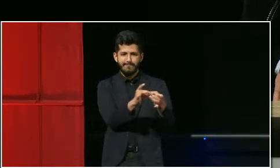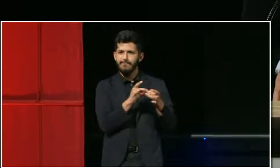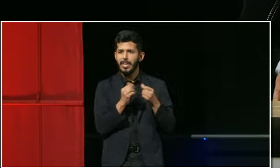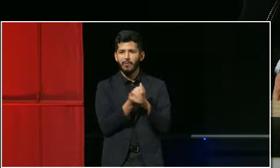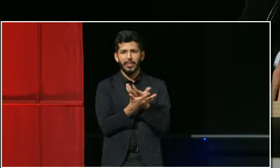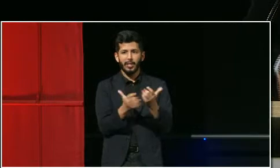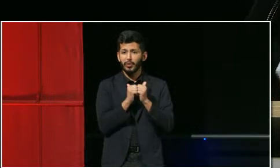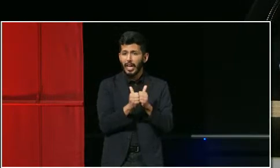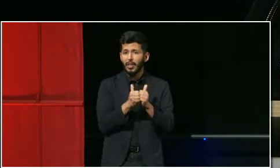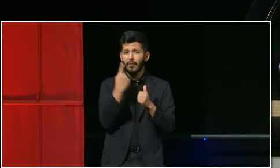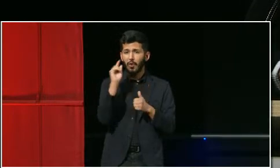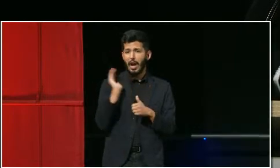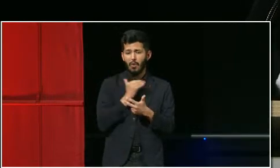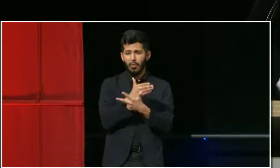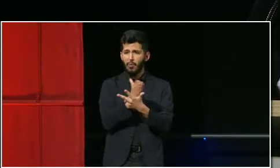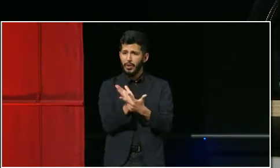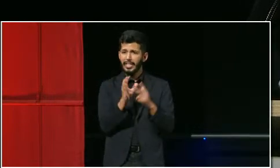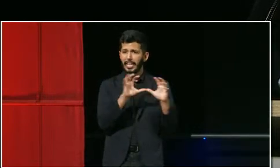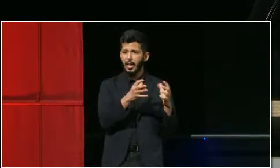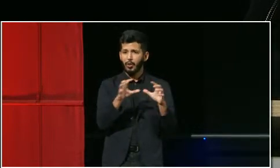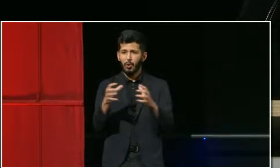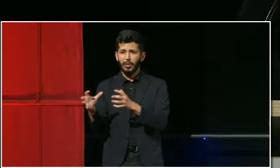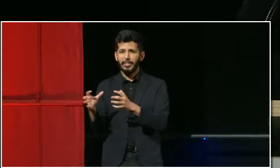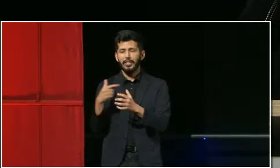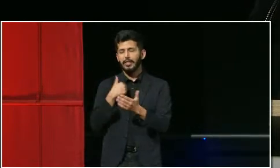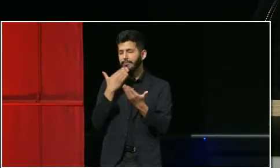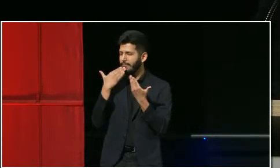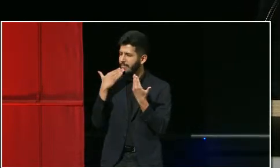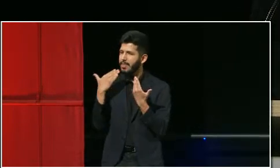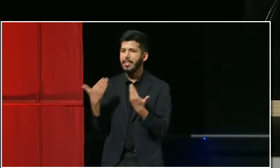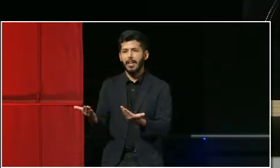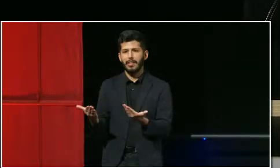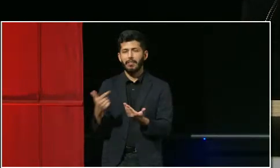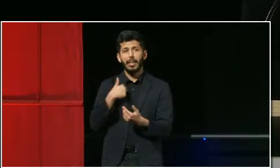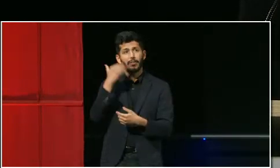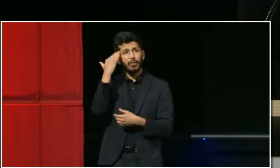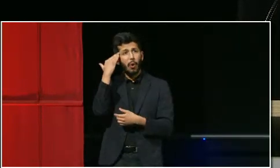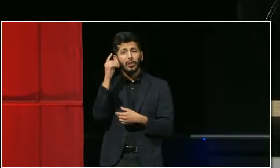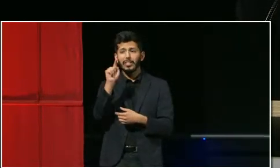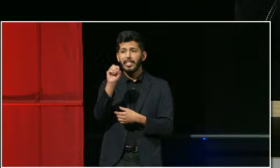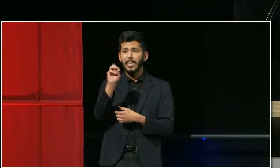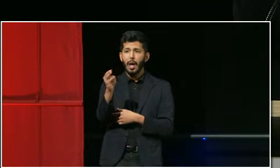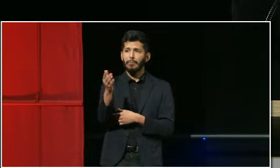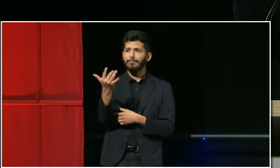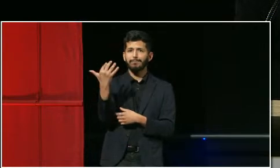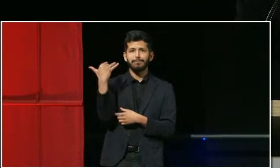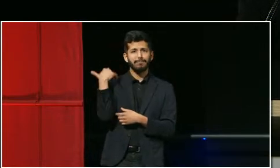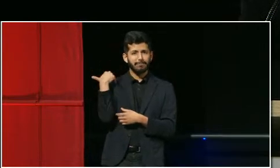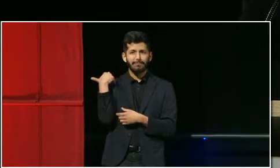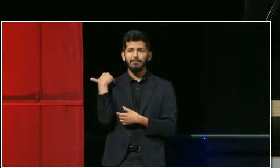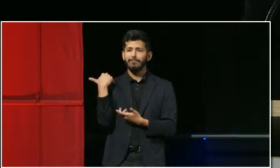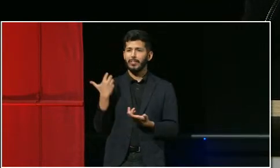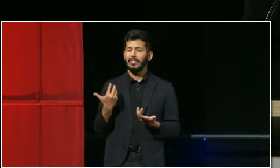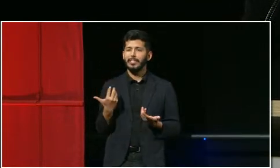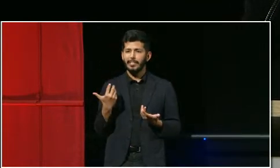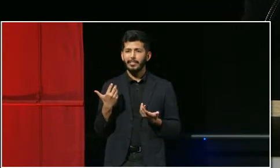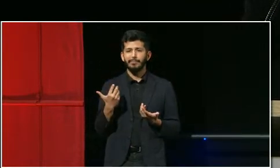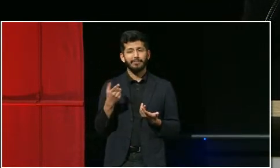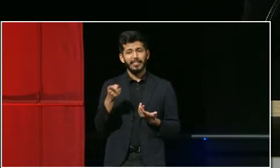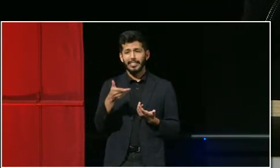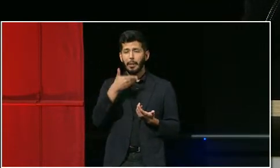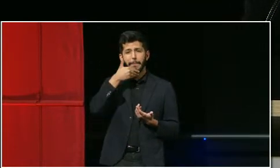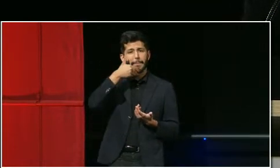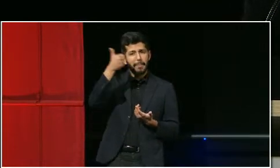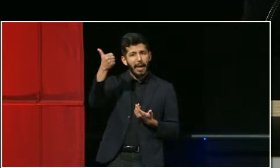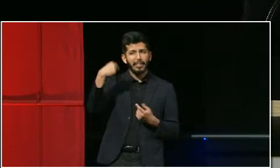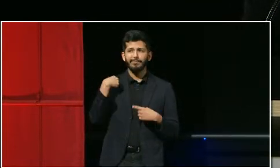categories. And we can't thank them enough. I've known Tom before my 21 years as a governor, and he's the